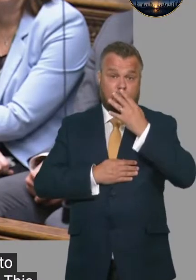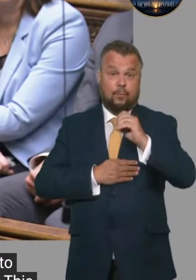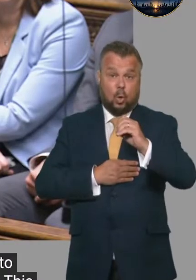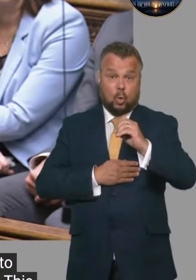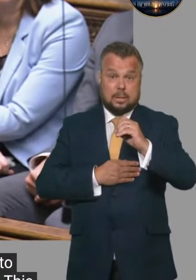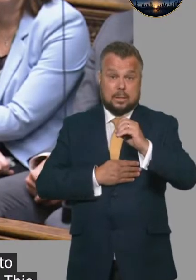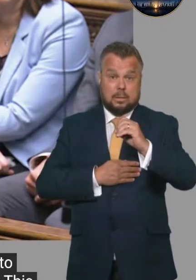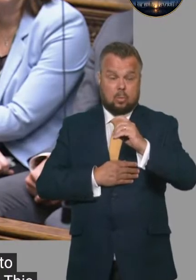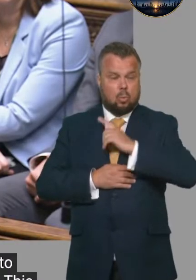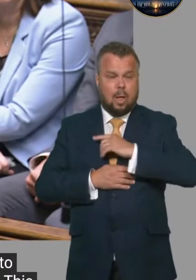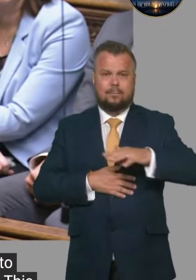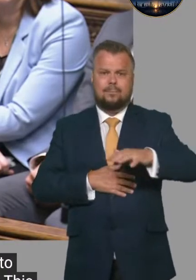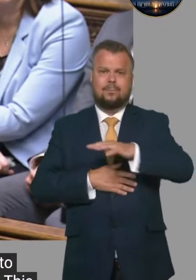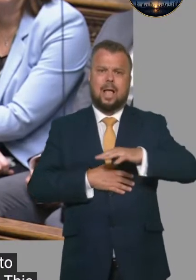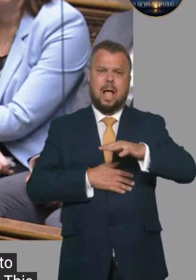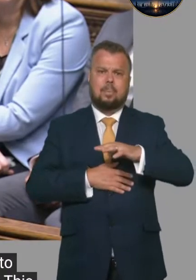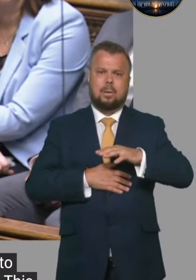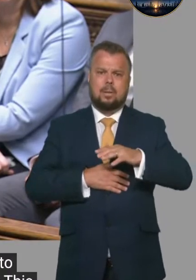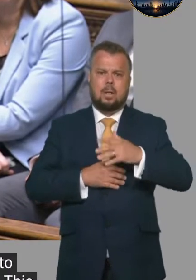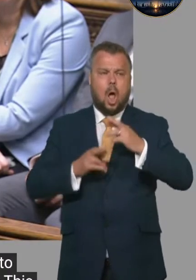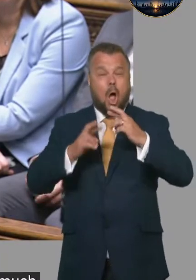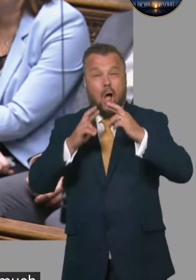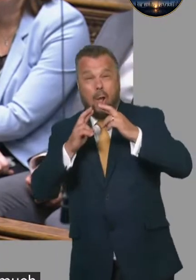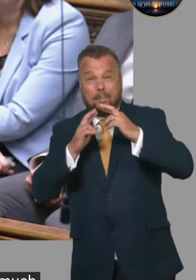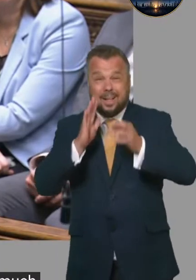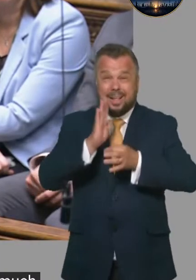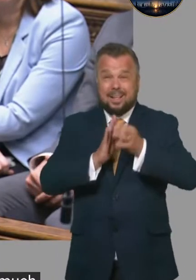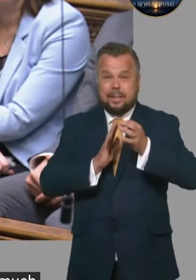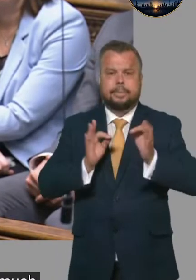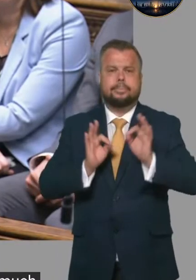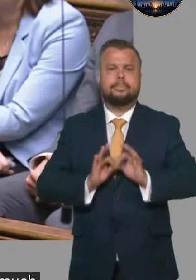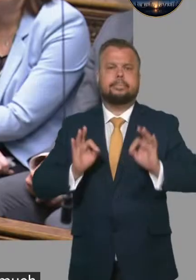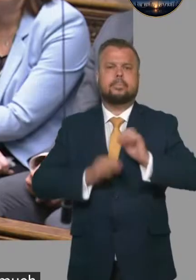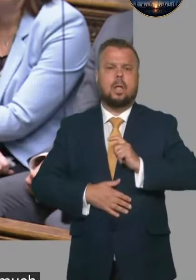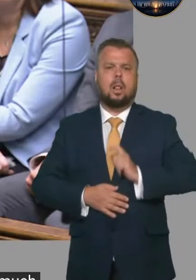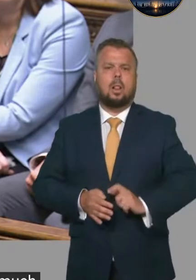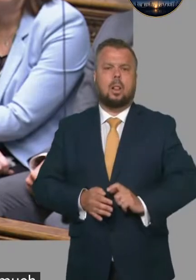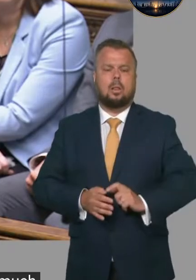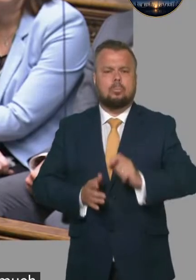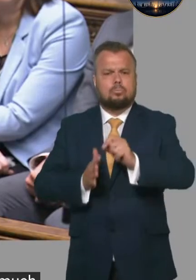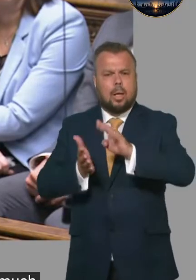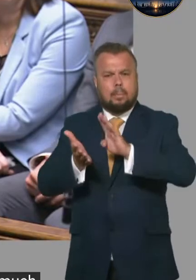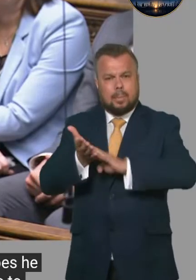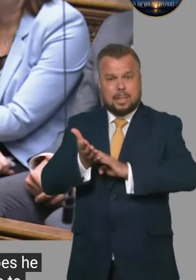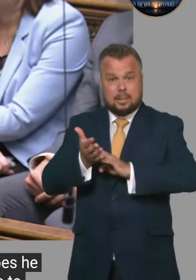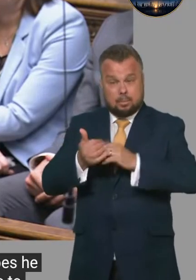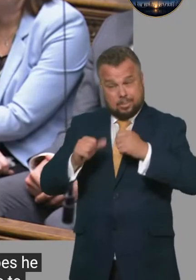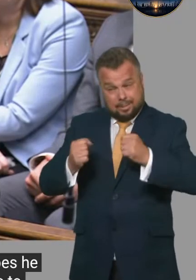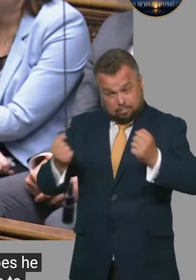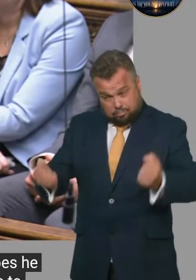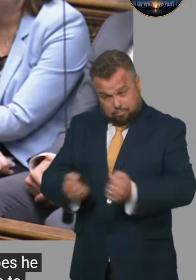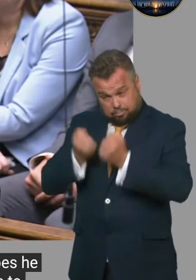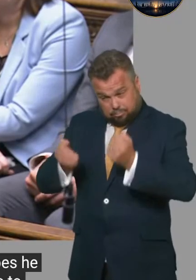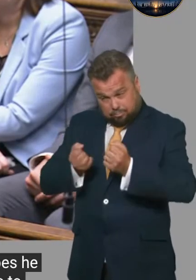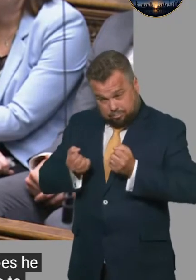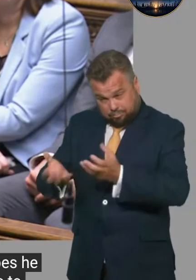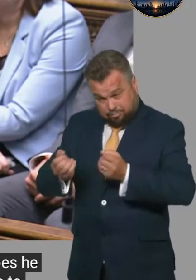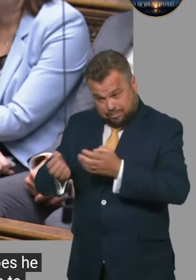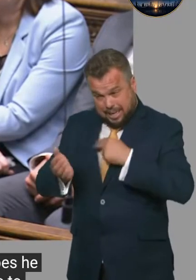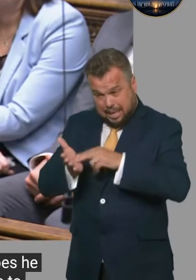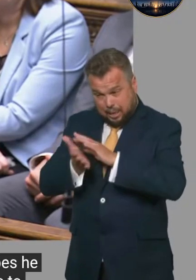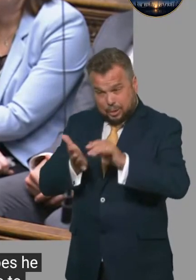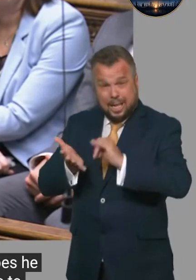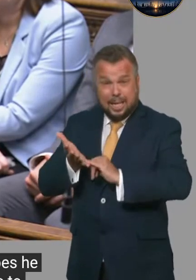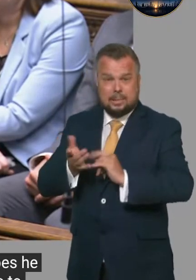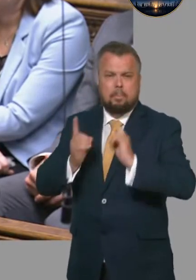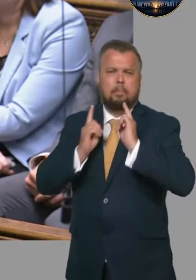that we need to move at pace and do much more to offer hope to Max and his family and families like his facing